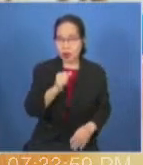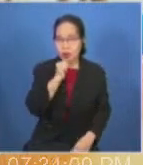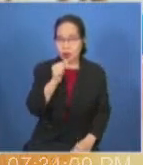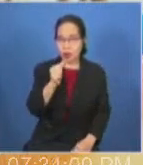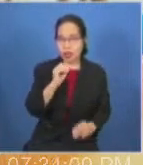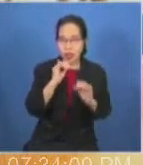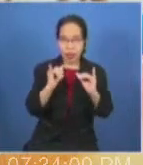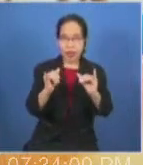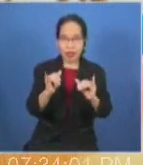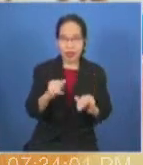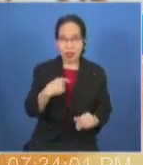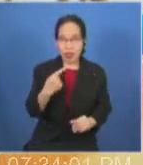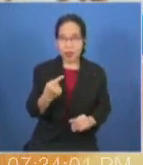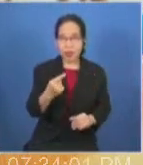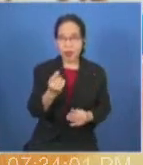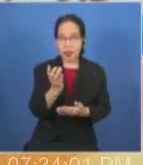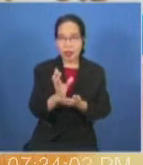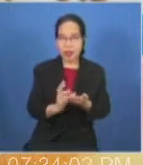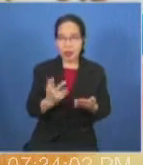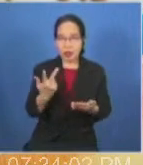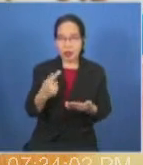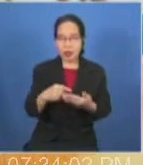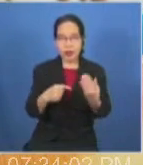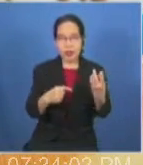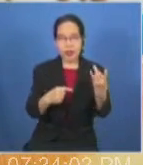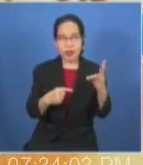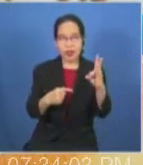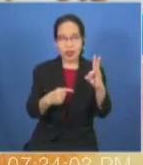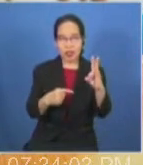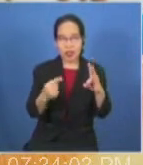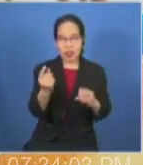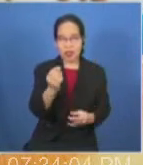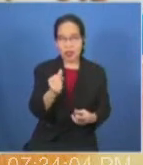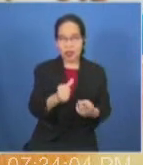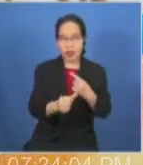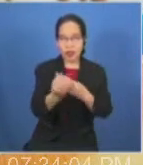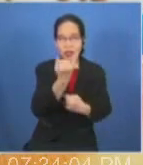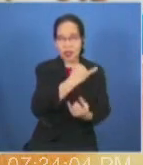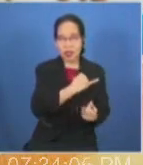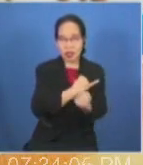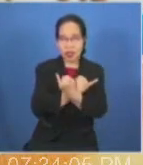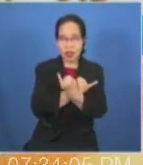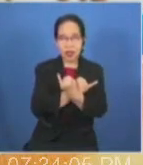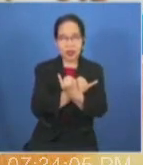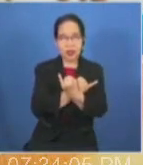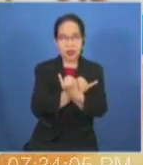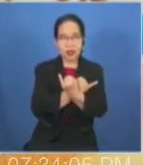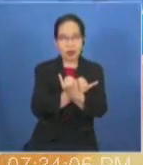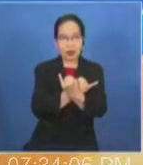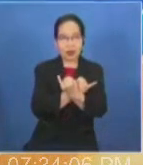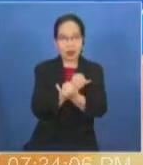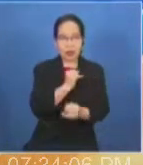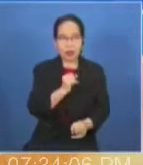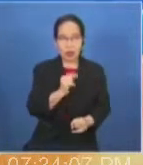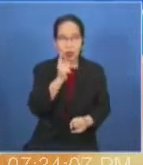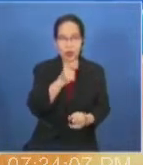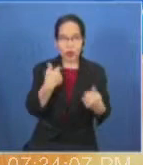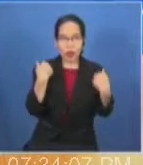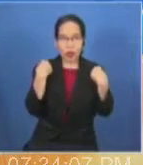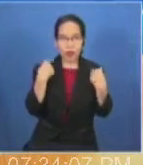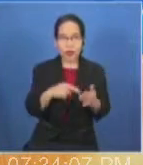something we can do, let us not withhold the good that we can do. As it says in